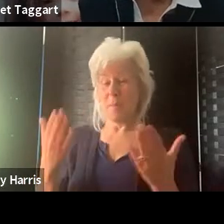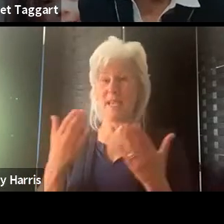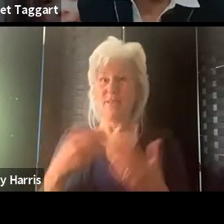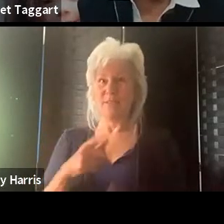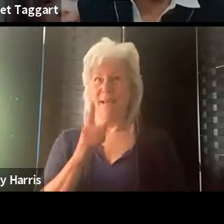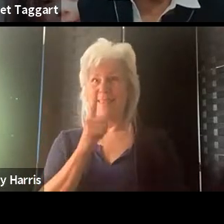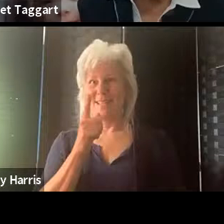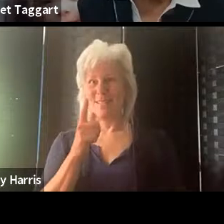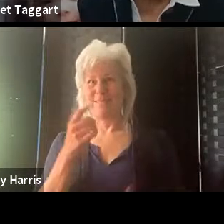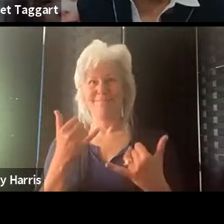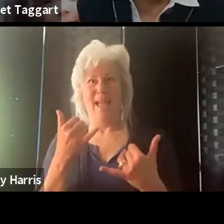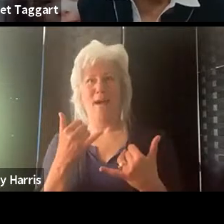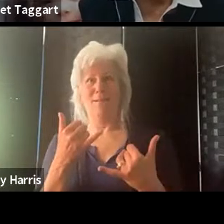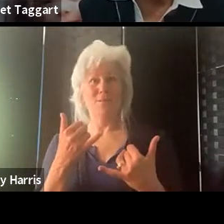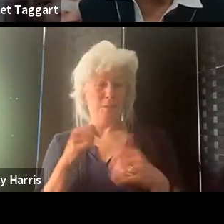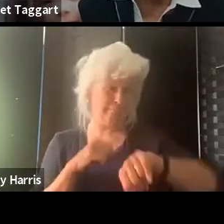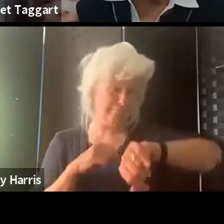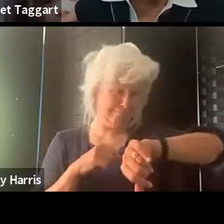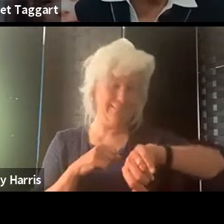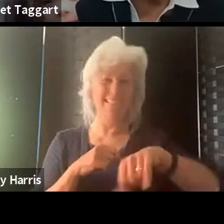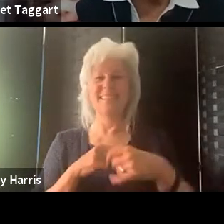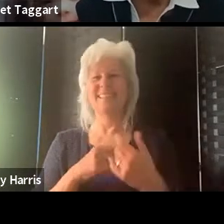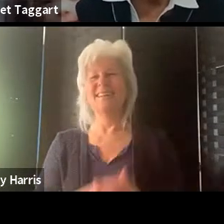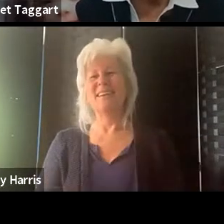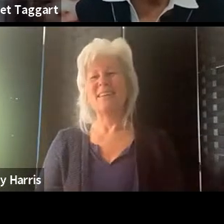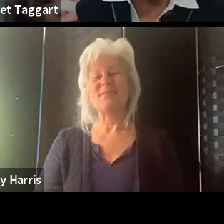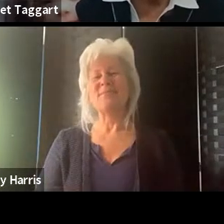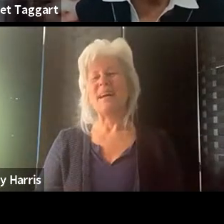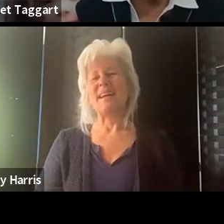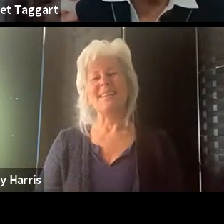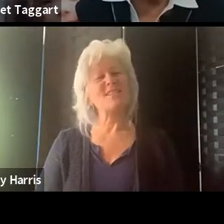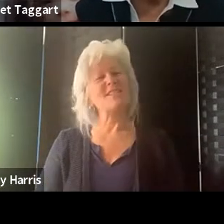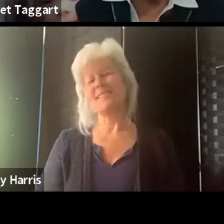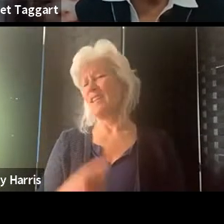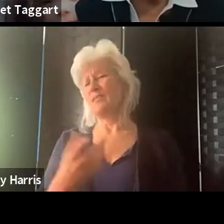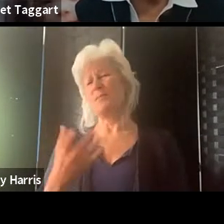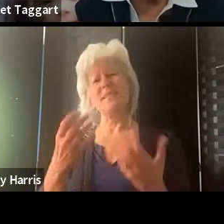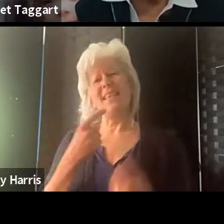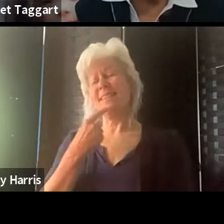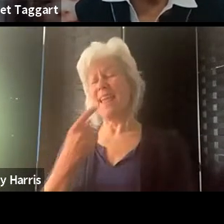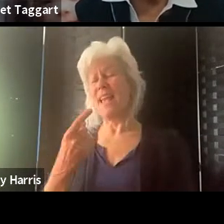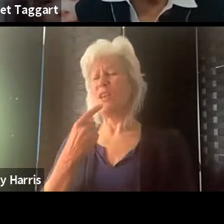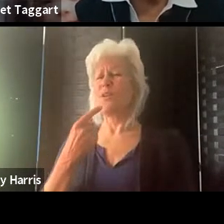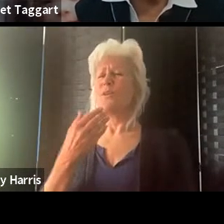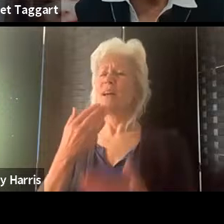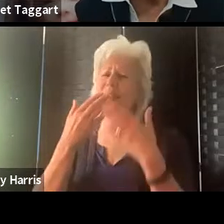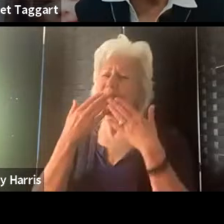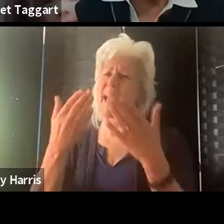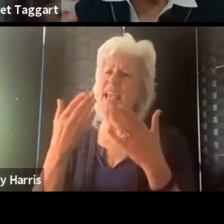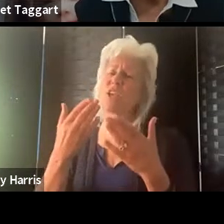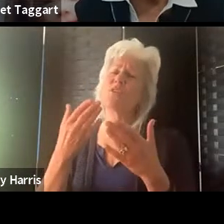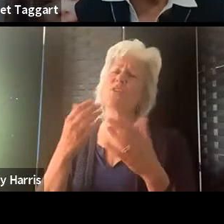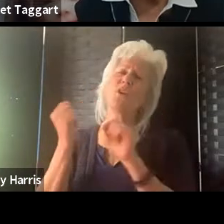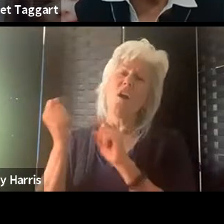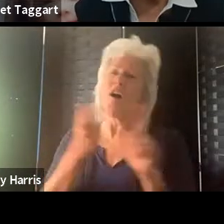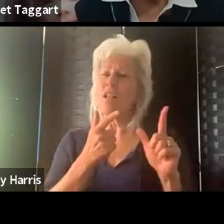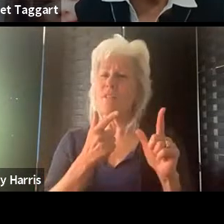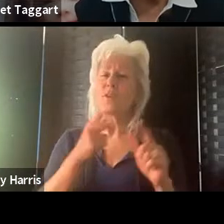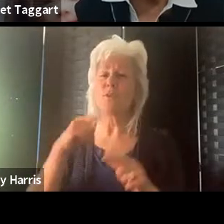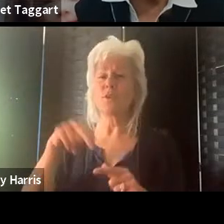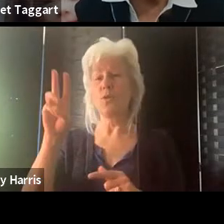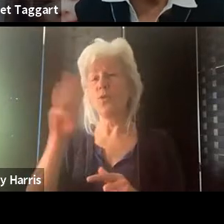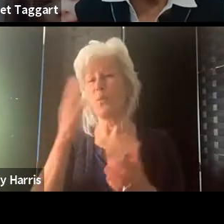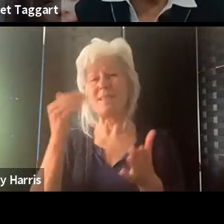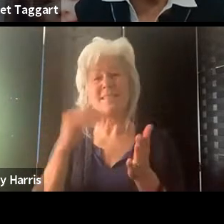break, so that's why I can only join for a little bit. But I just wanted, again, just to say thank you. Thank you to all of you. And of course, to the Northwest Center